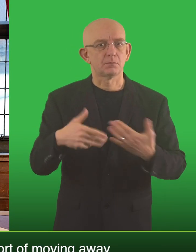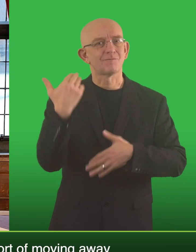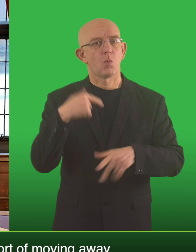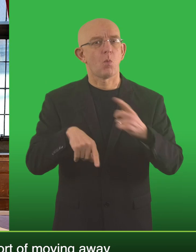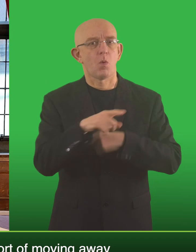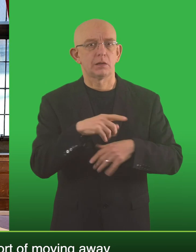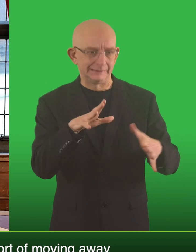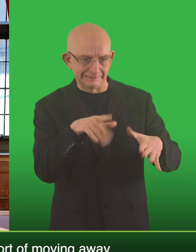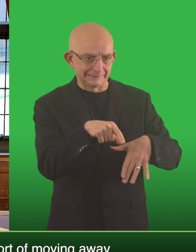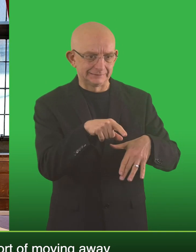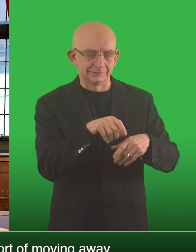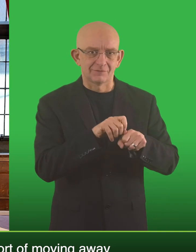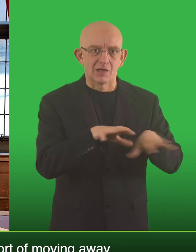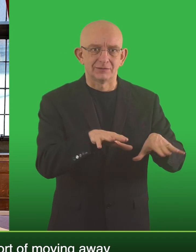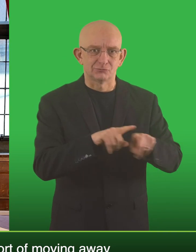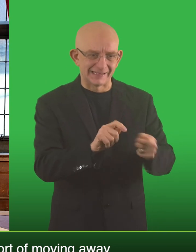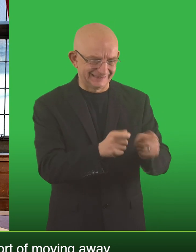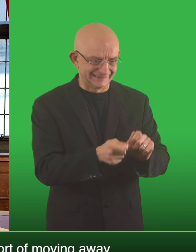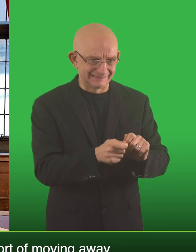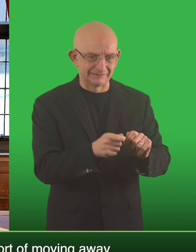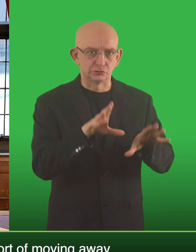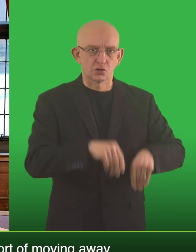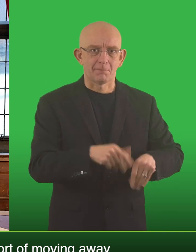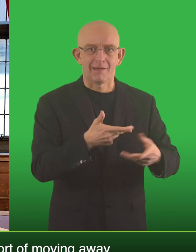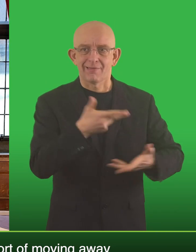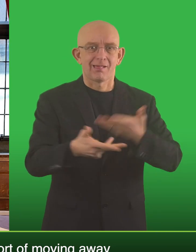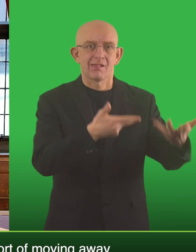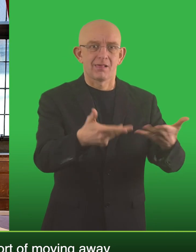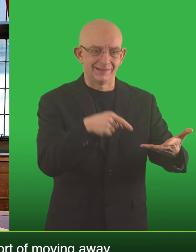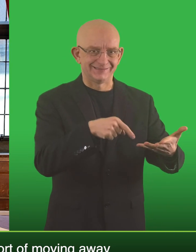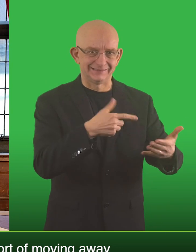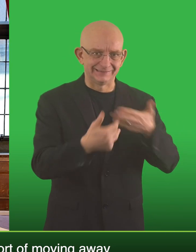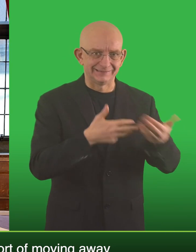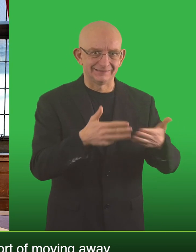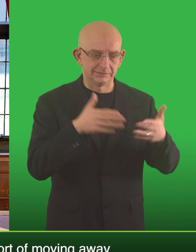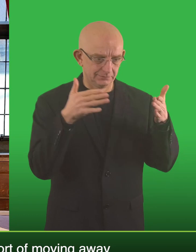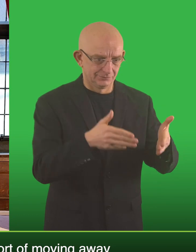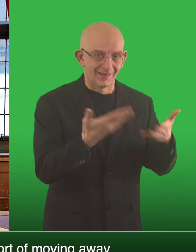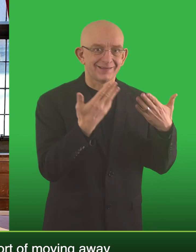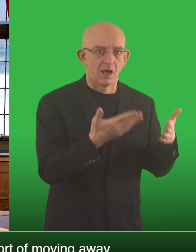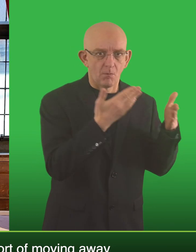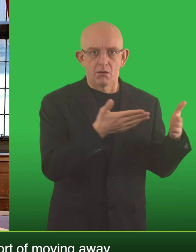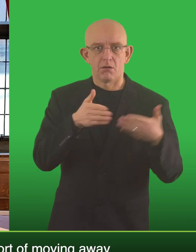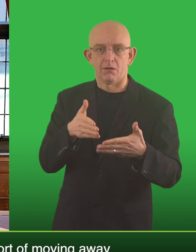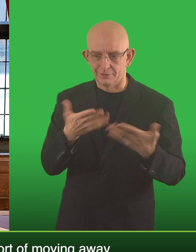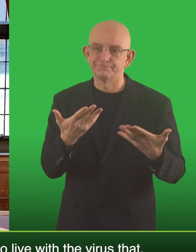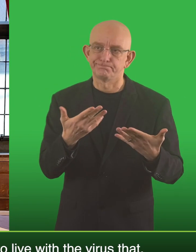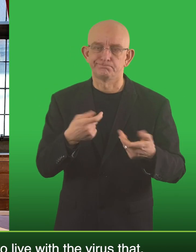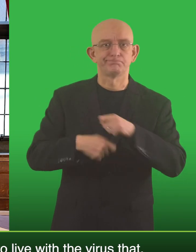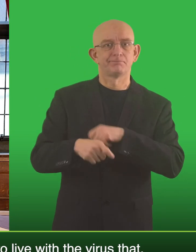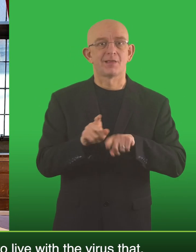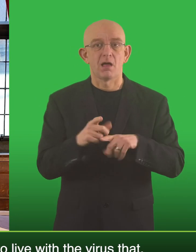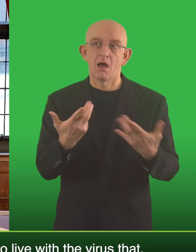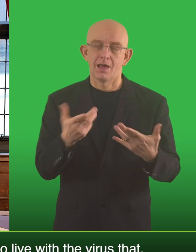We've got to a space where we're sort of moving away from controlling the virus and breaking chains of transmission to